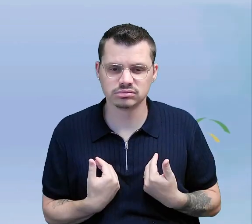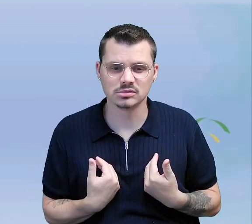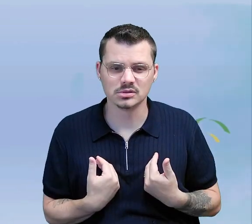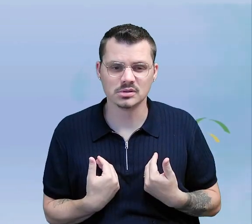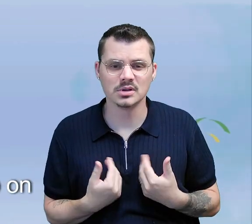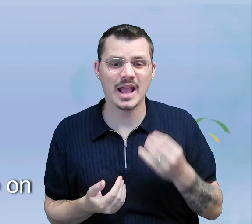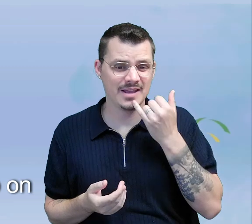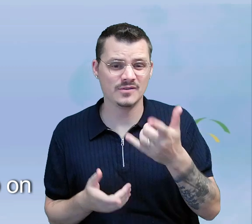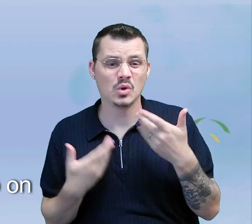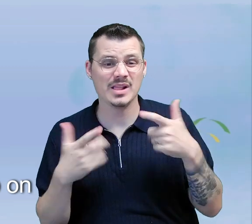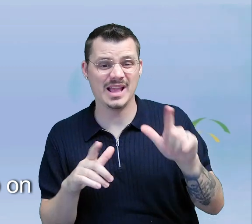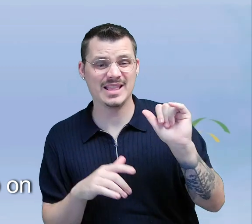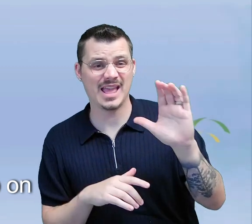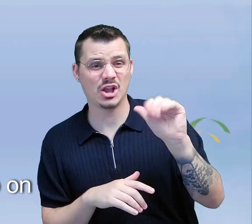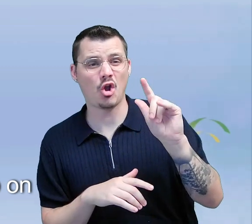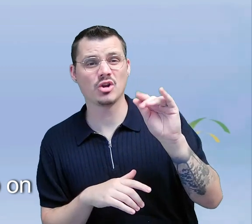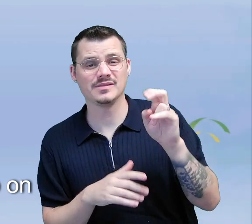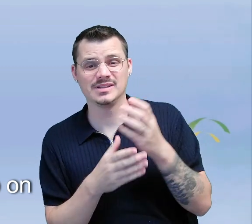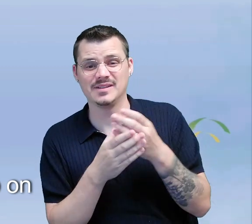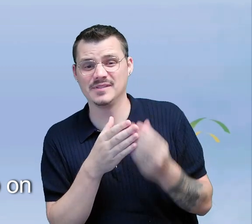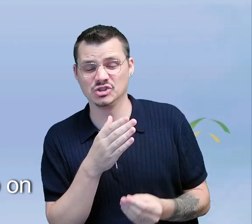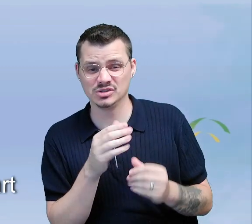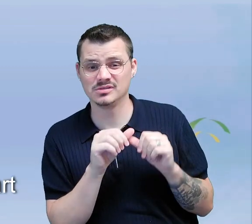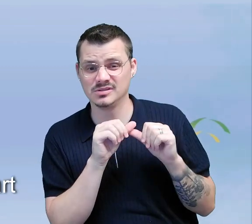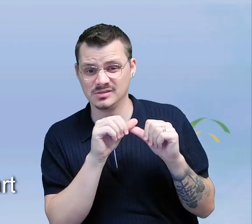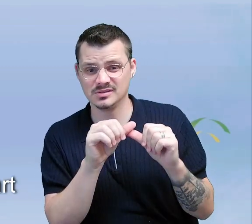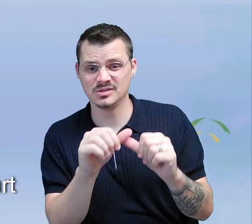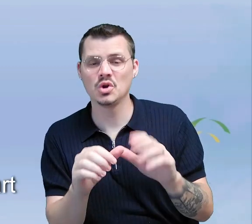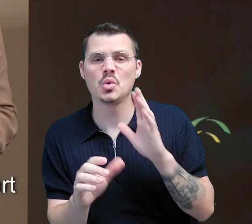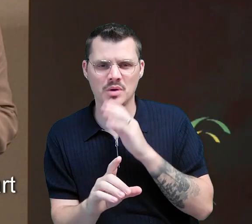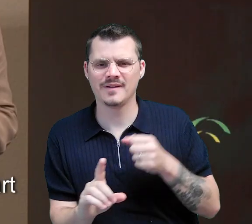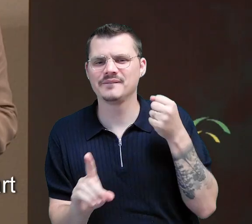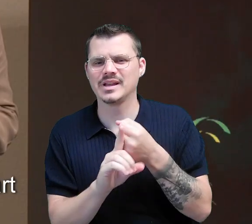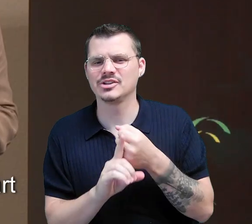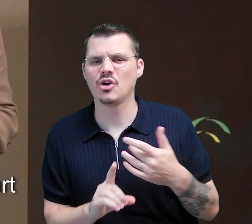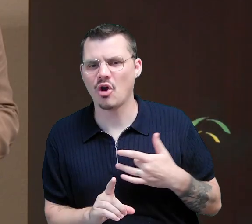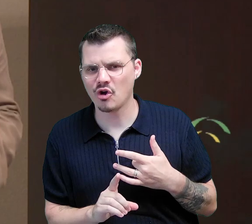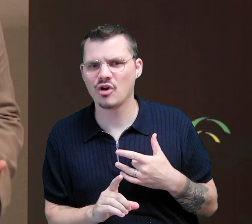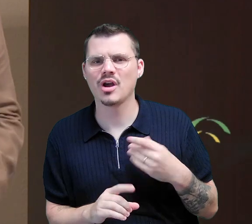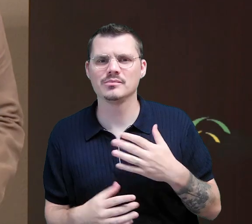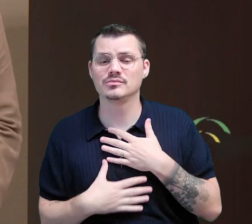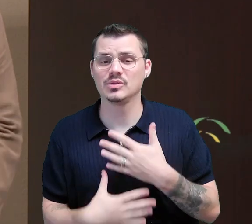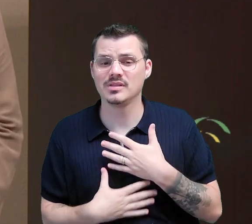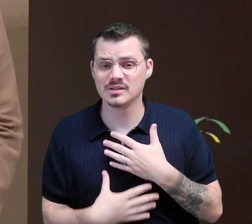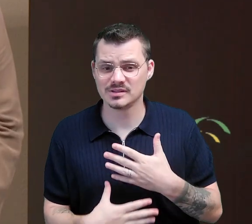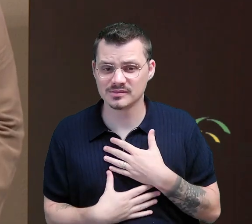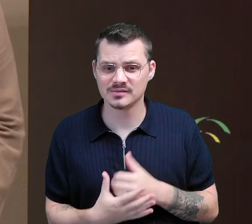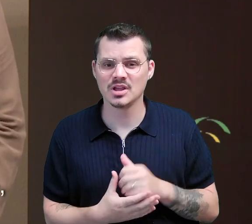tired. And if you let carnitine deficiency go on too long, it starts to affect your heart and your ability to